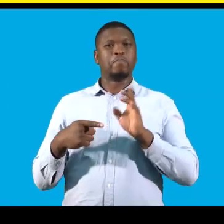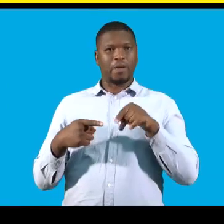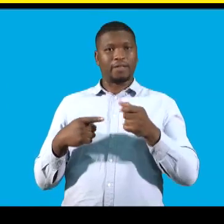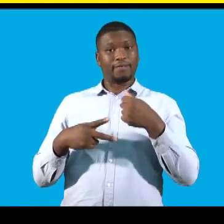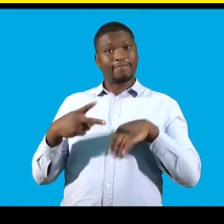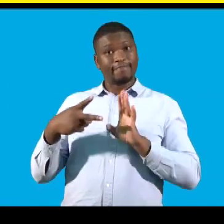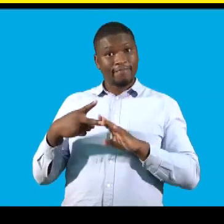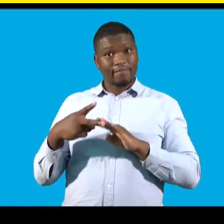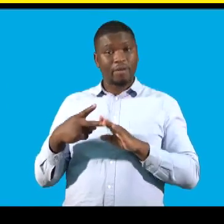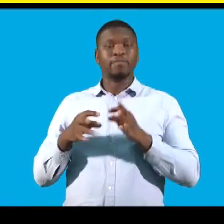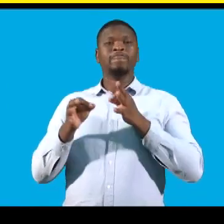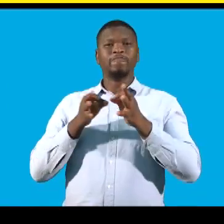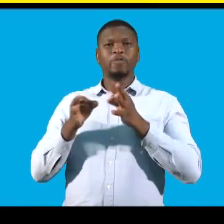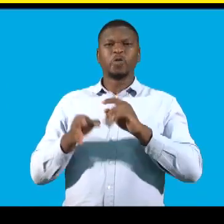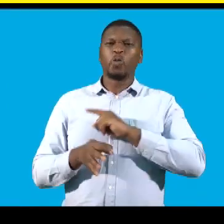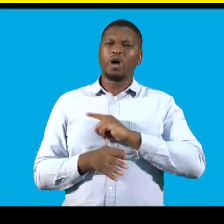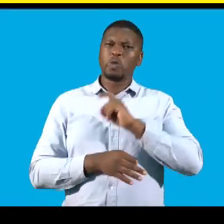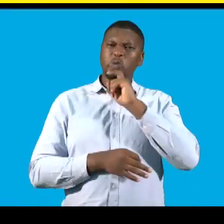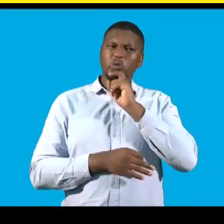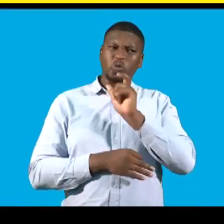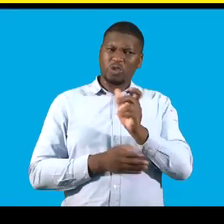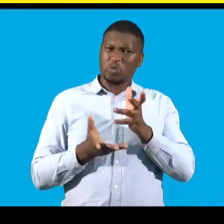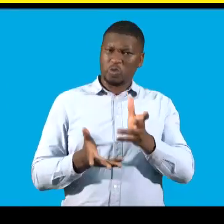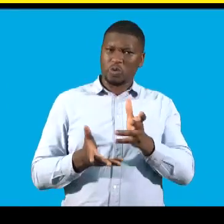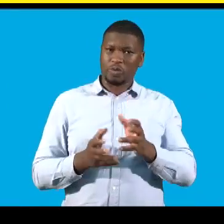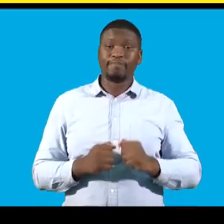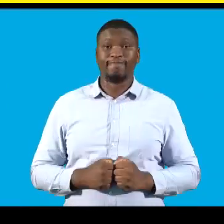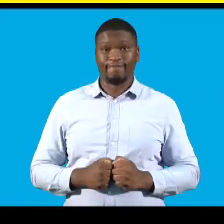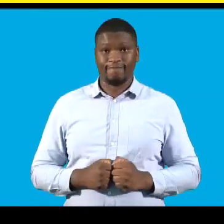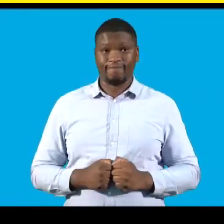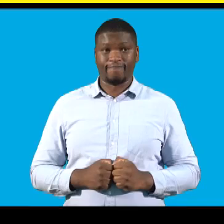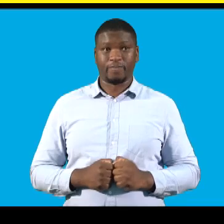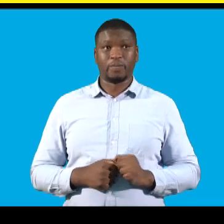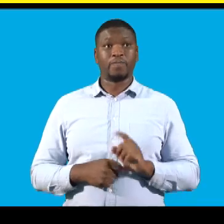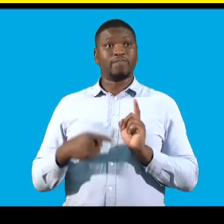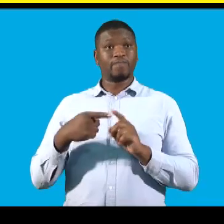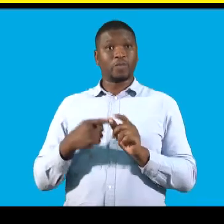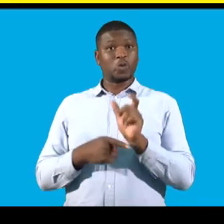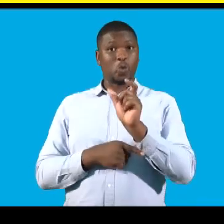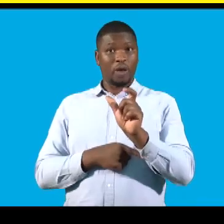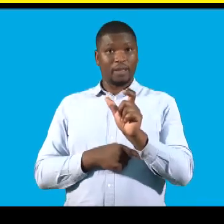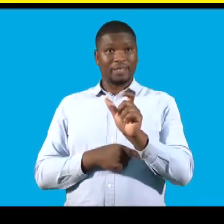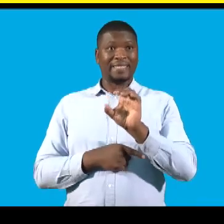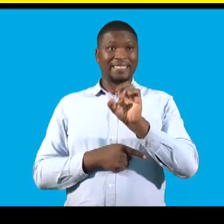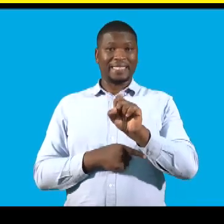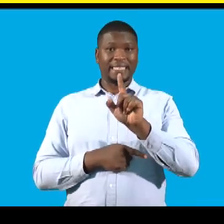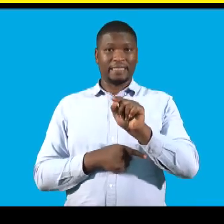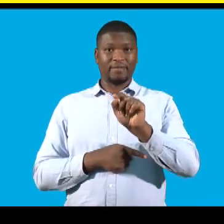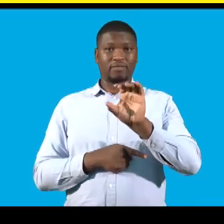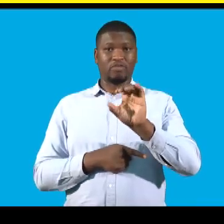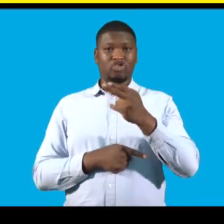then explain why the poet would use this word. So, the word